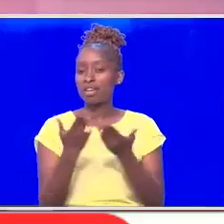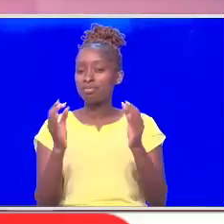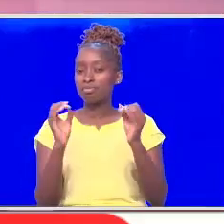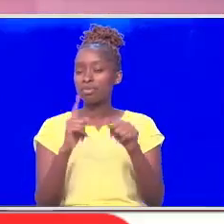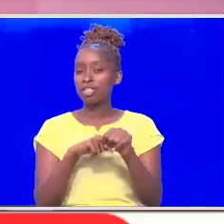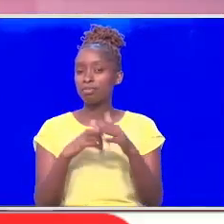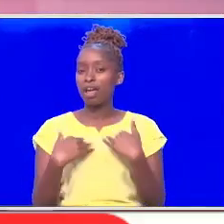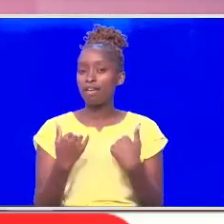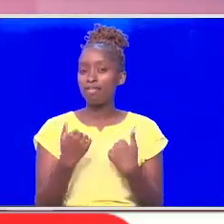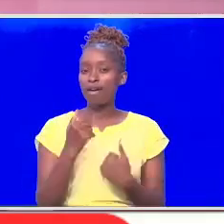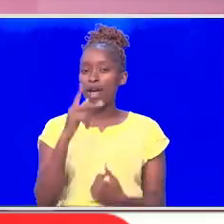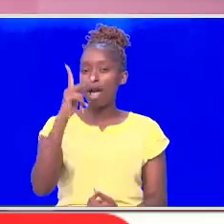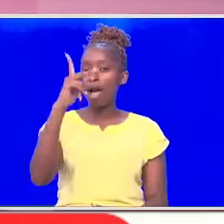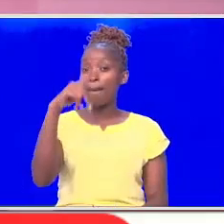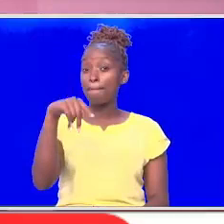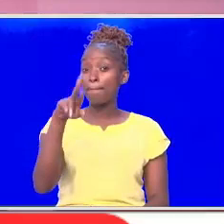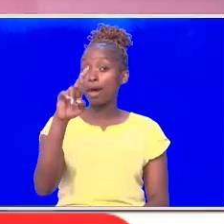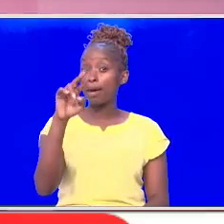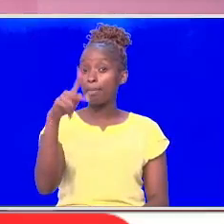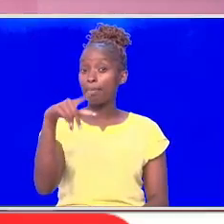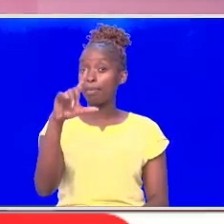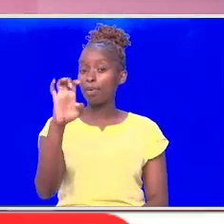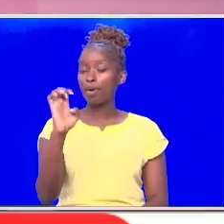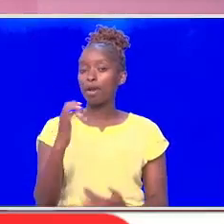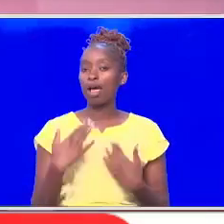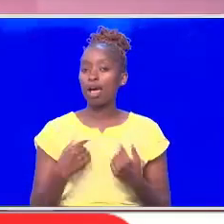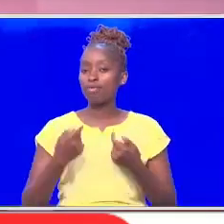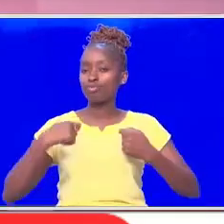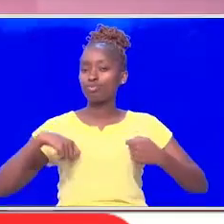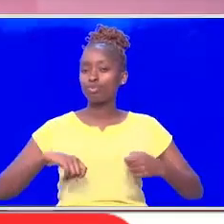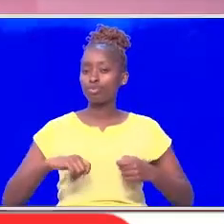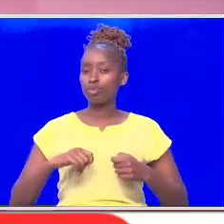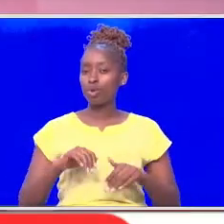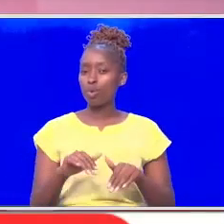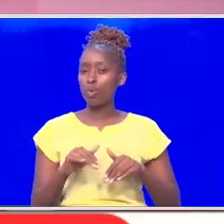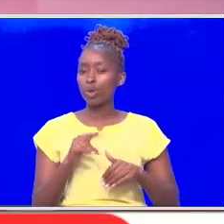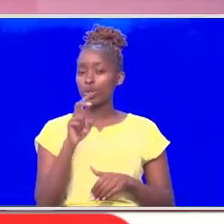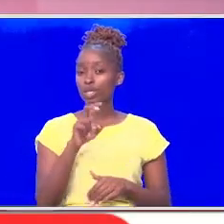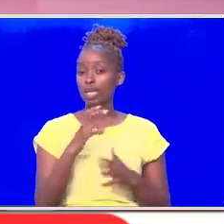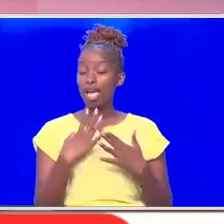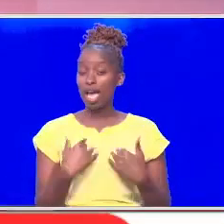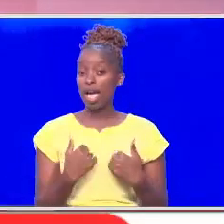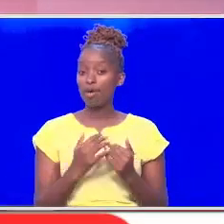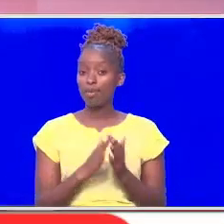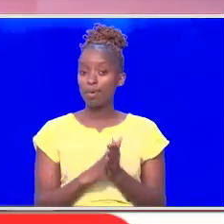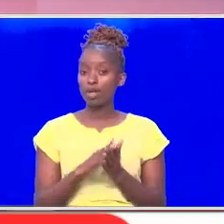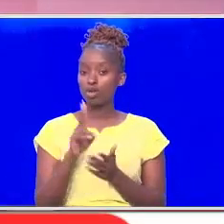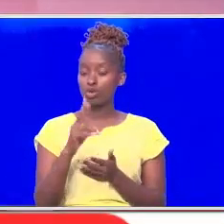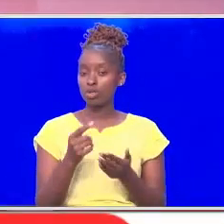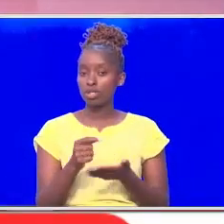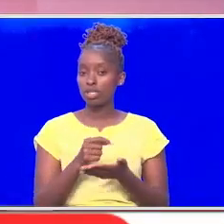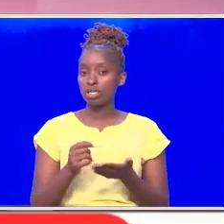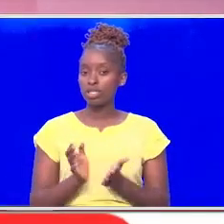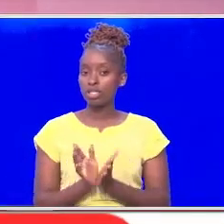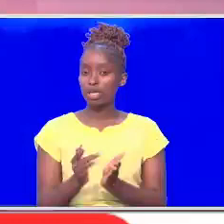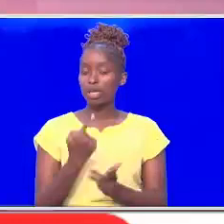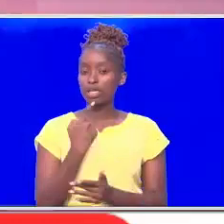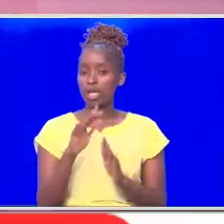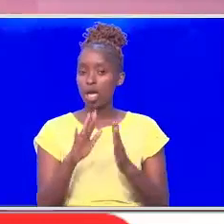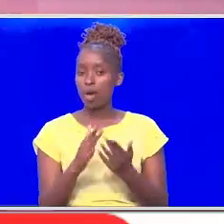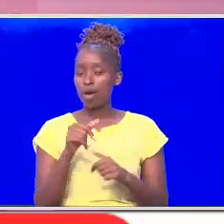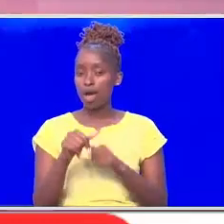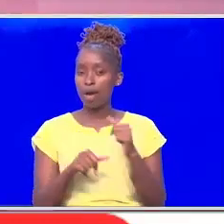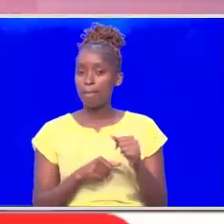occasion where workers countrywide waited to hear what the President and the COTU Secretary General would say over various